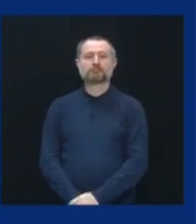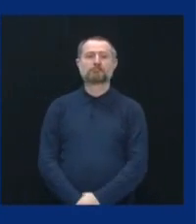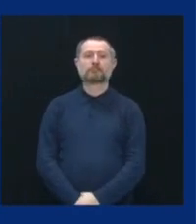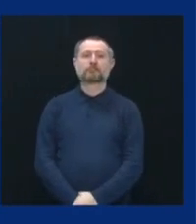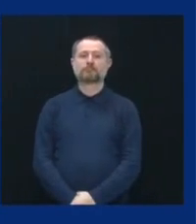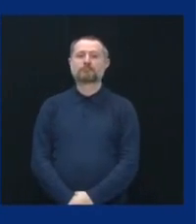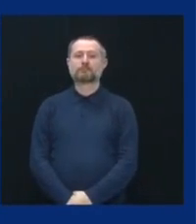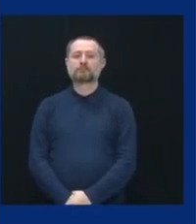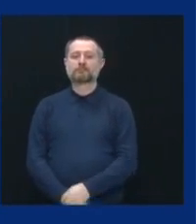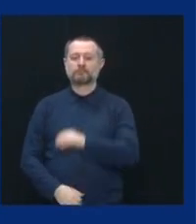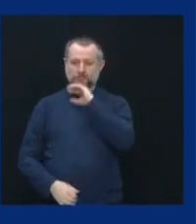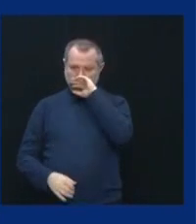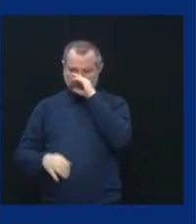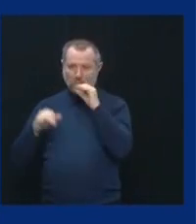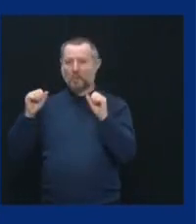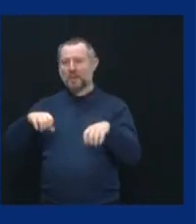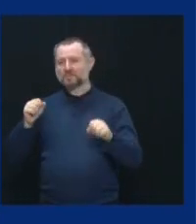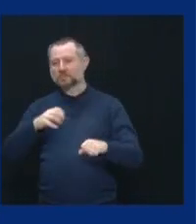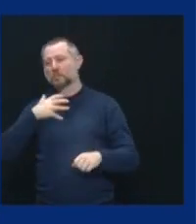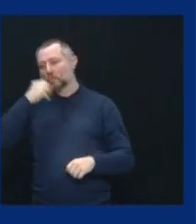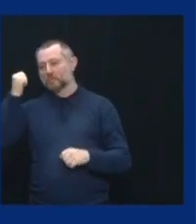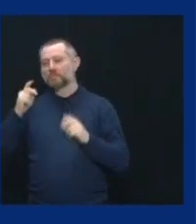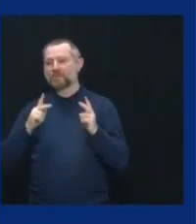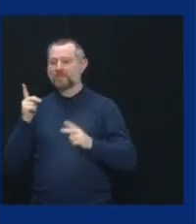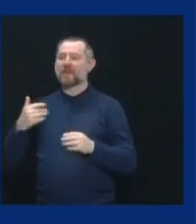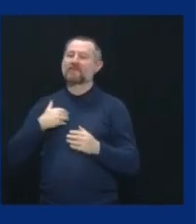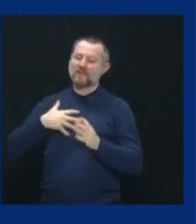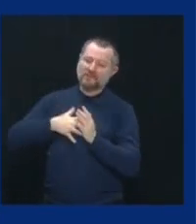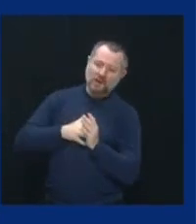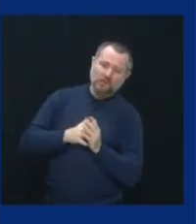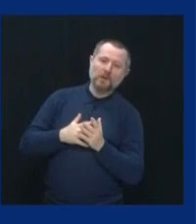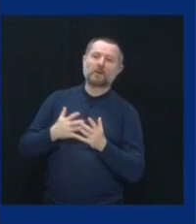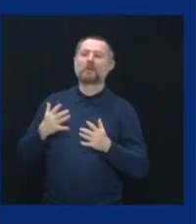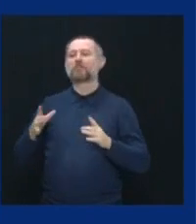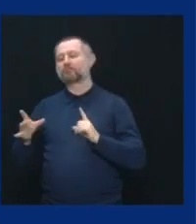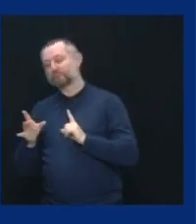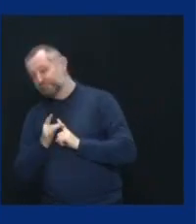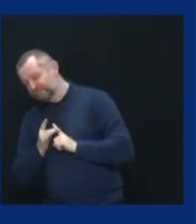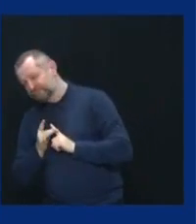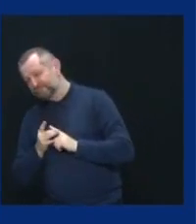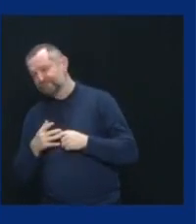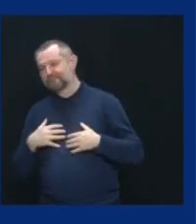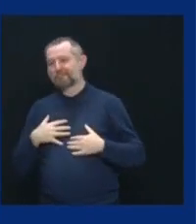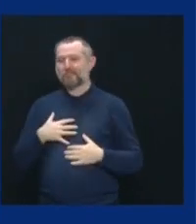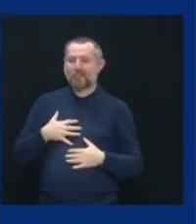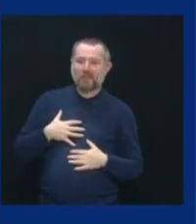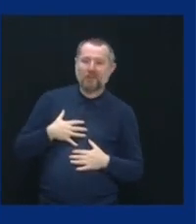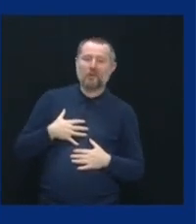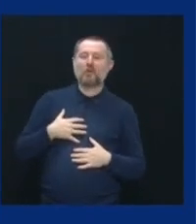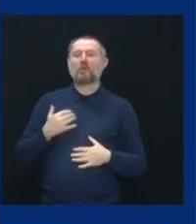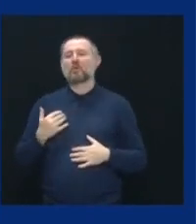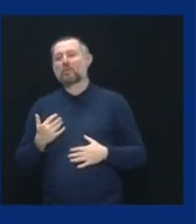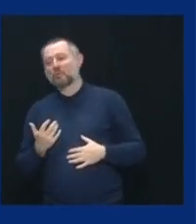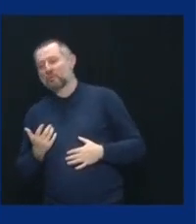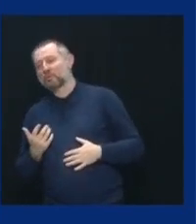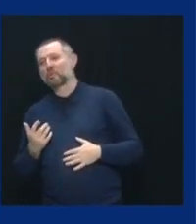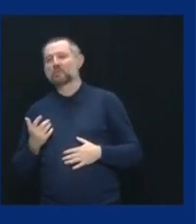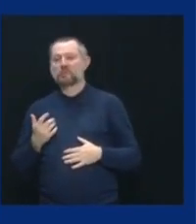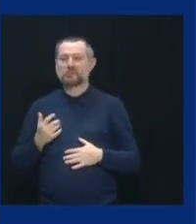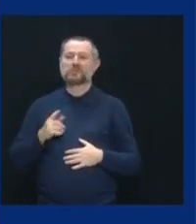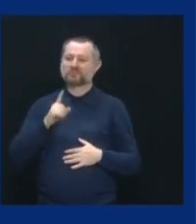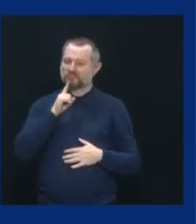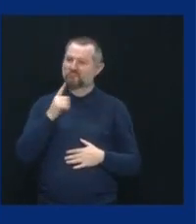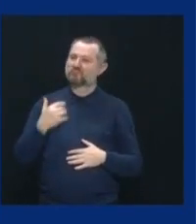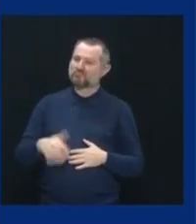yes, older people, vulnerable people, get this disease, it is